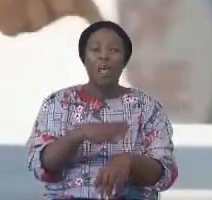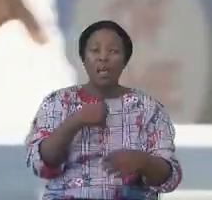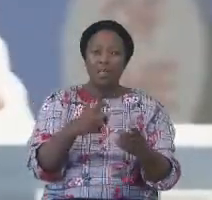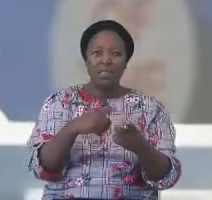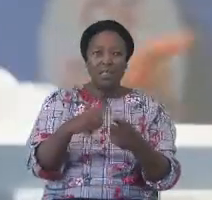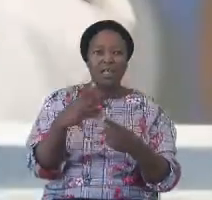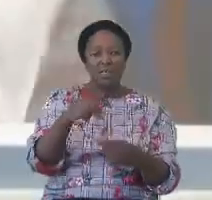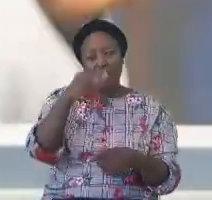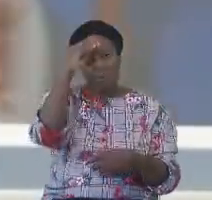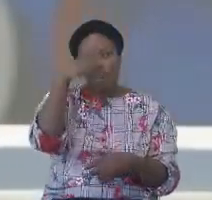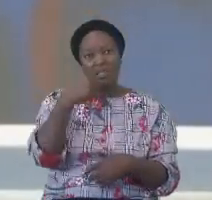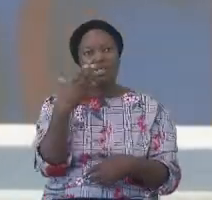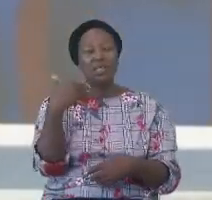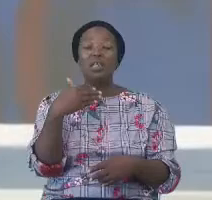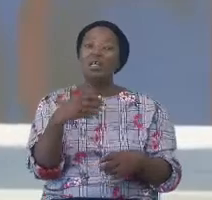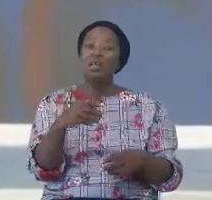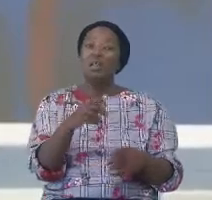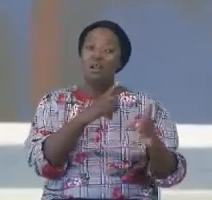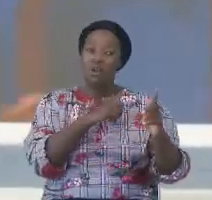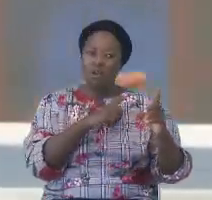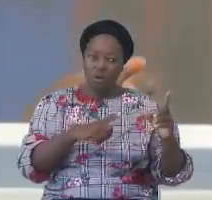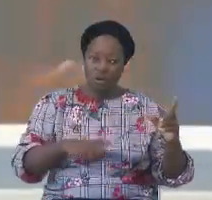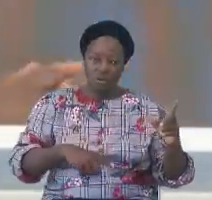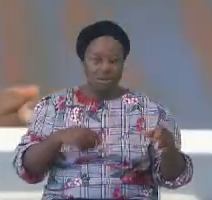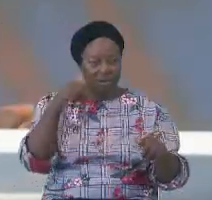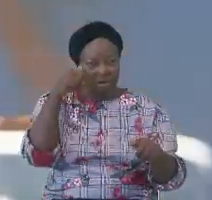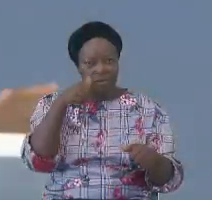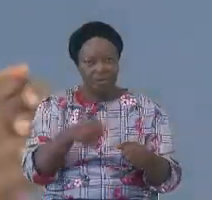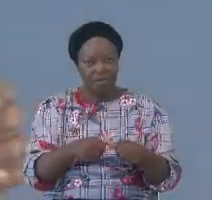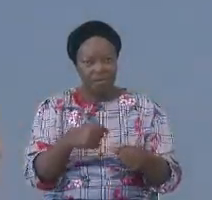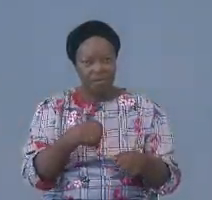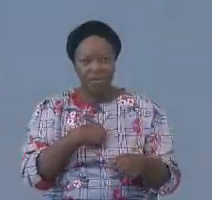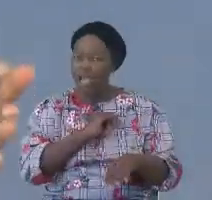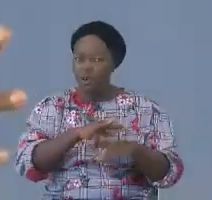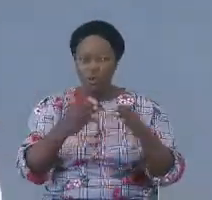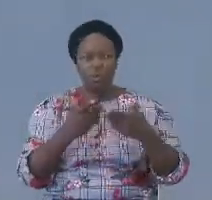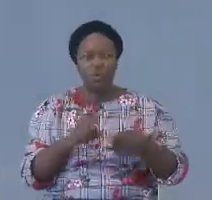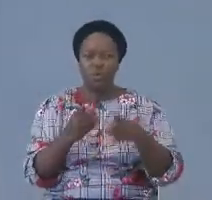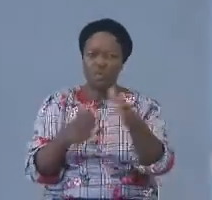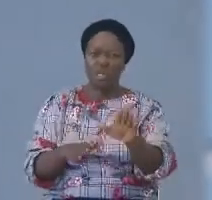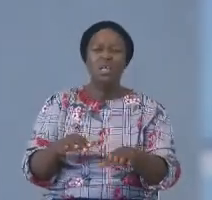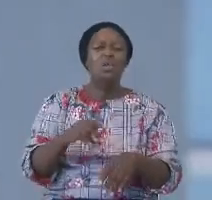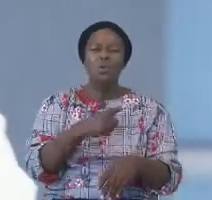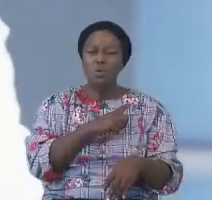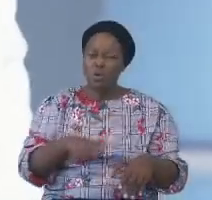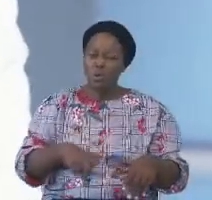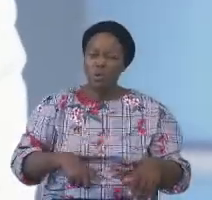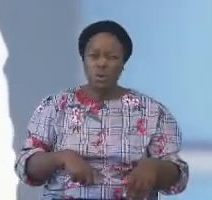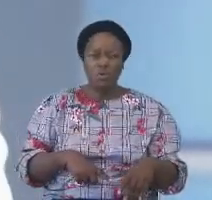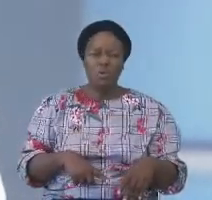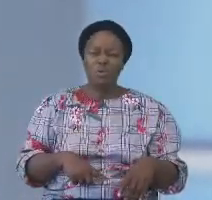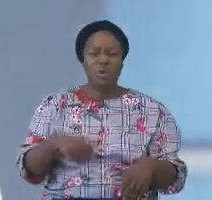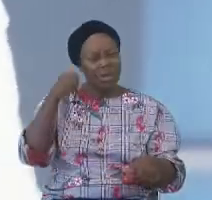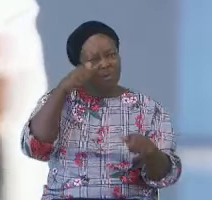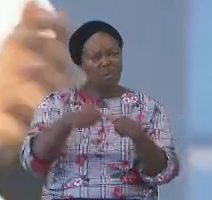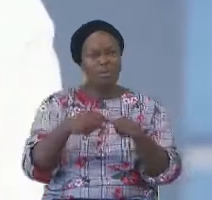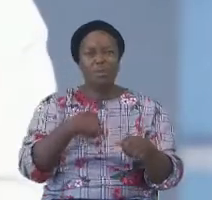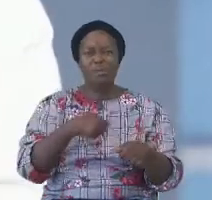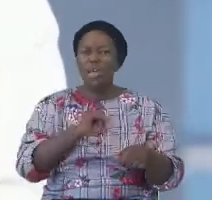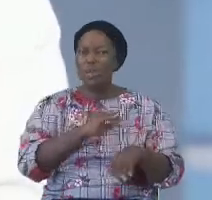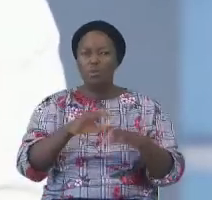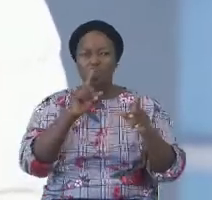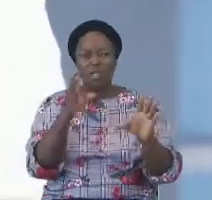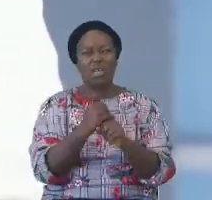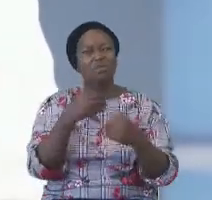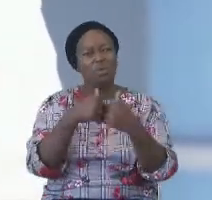come into thy kingdom and then the man said lord remember me i don't want to